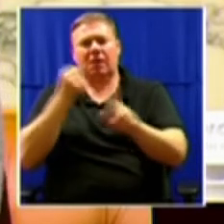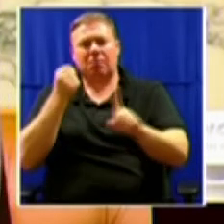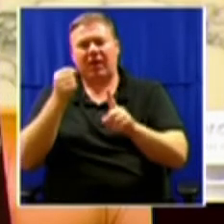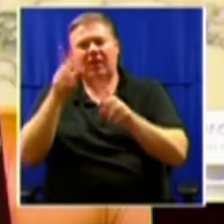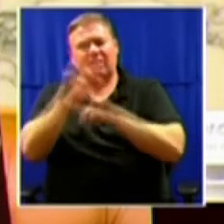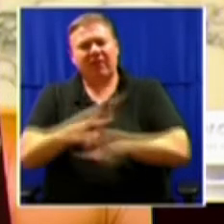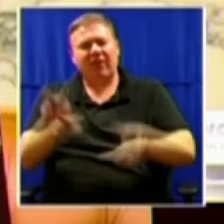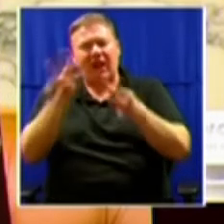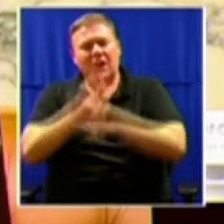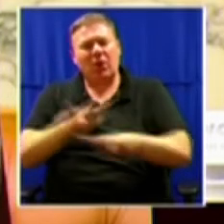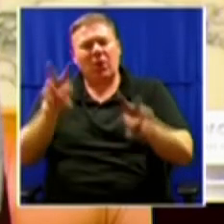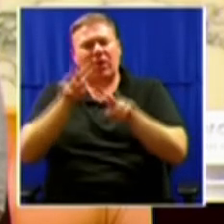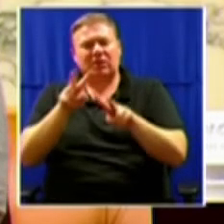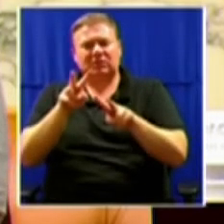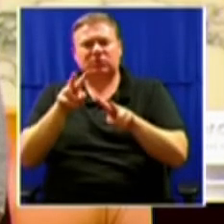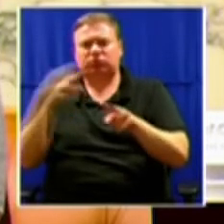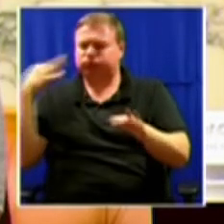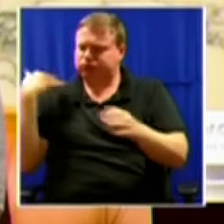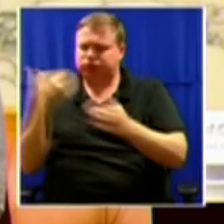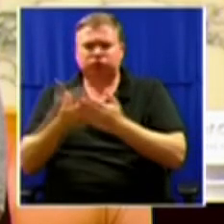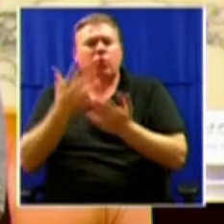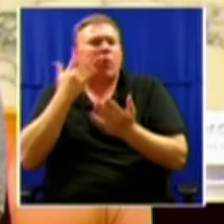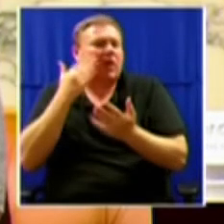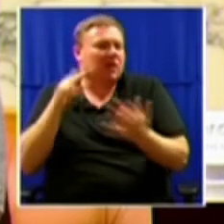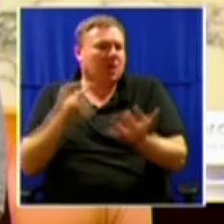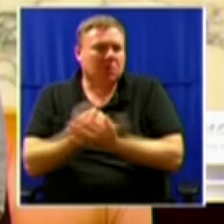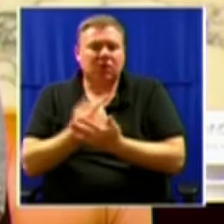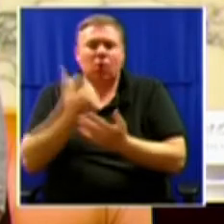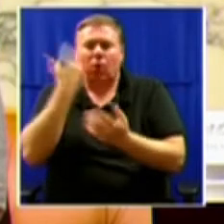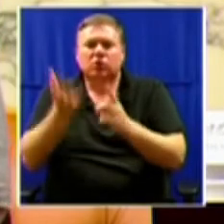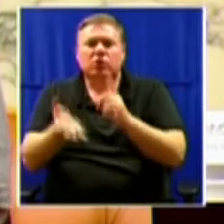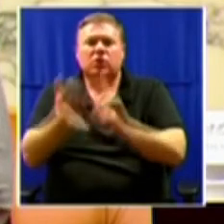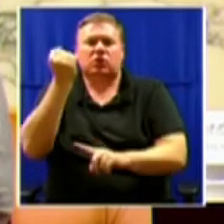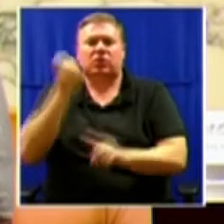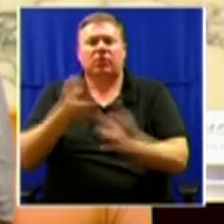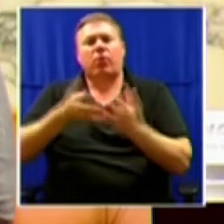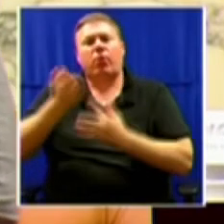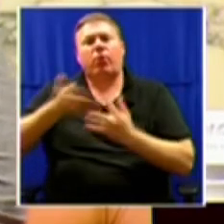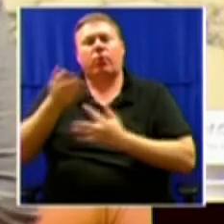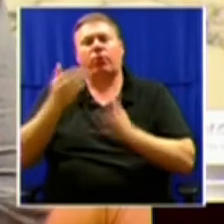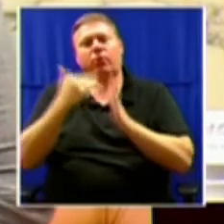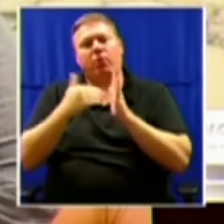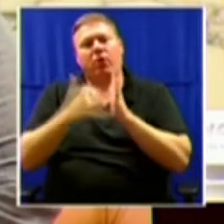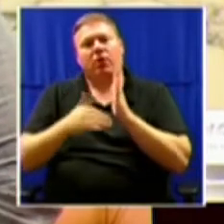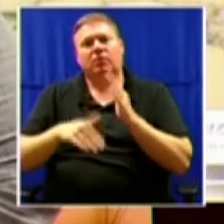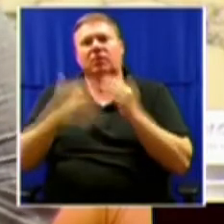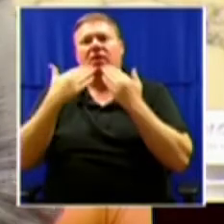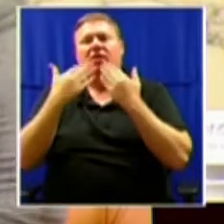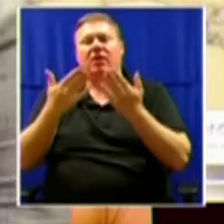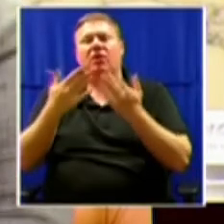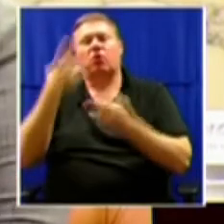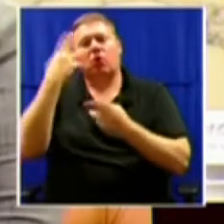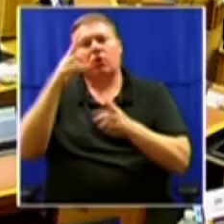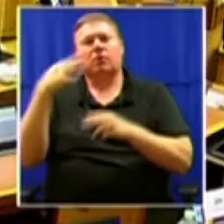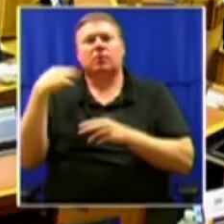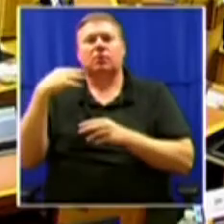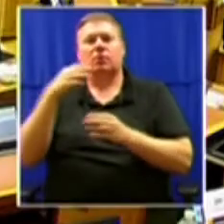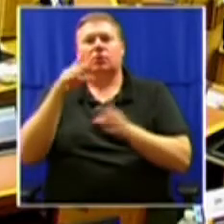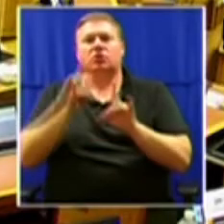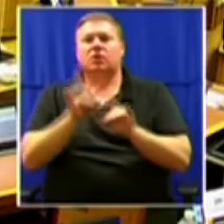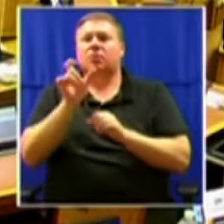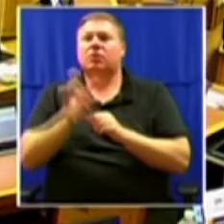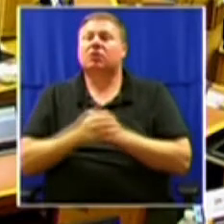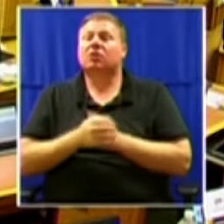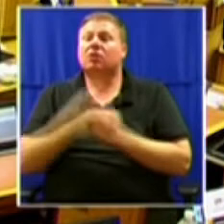evaluate and review it? And what do you want to achieve through these programs? Thank you, Honourable Chair. The